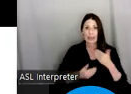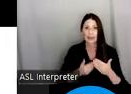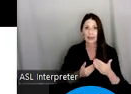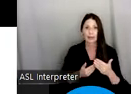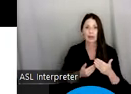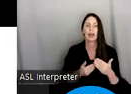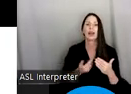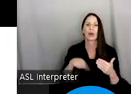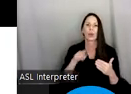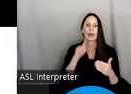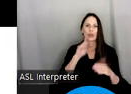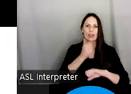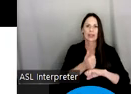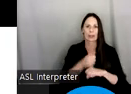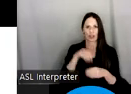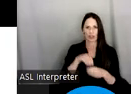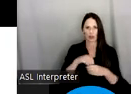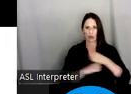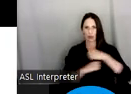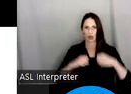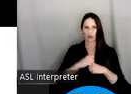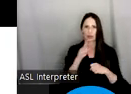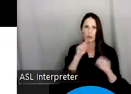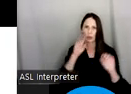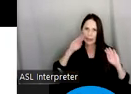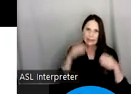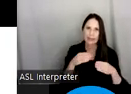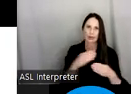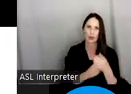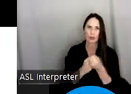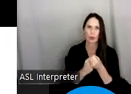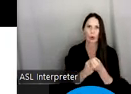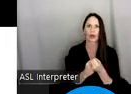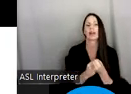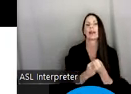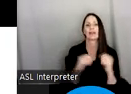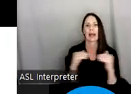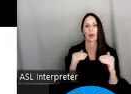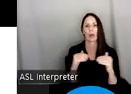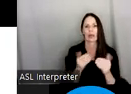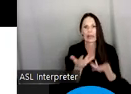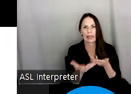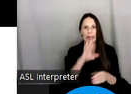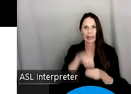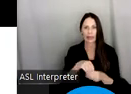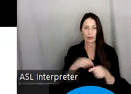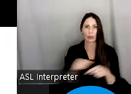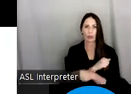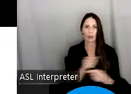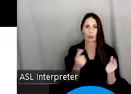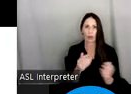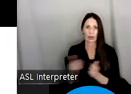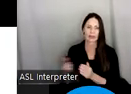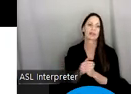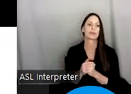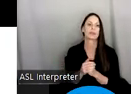establish internal structures that really center and support our equity and engagement practices. For the